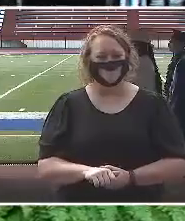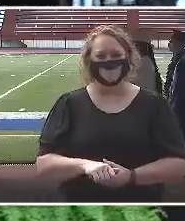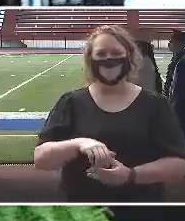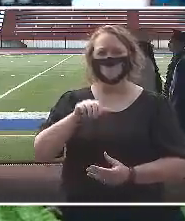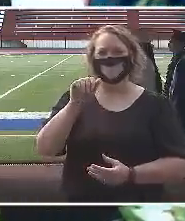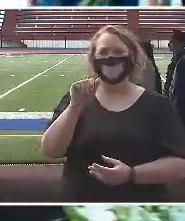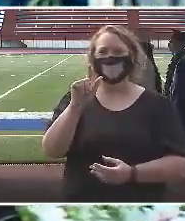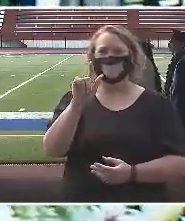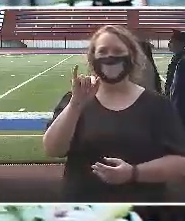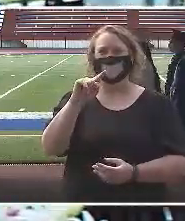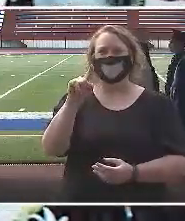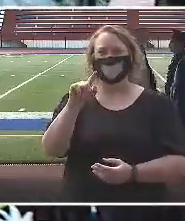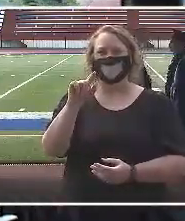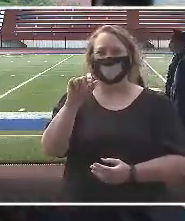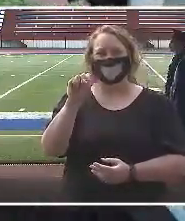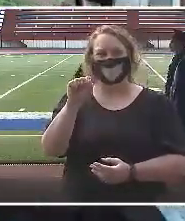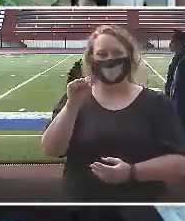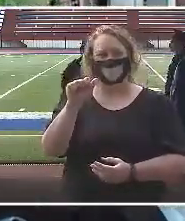Alyssa Hulse.